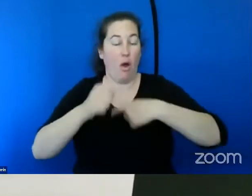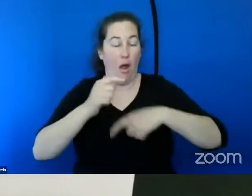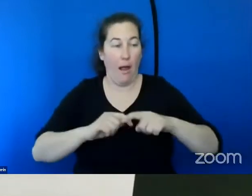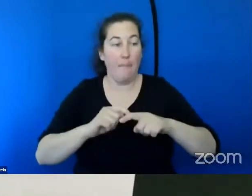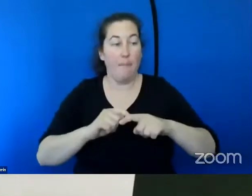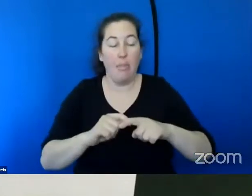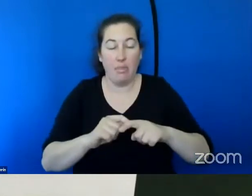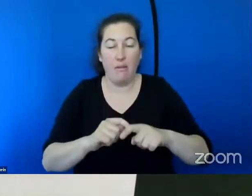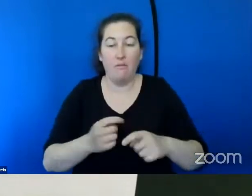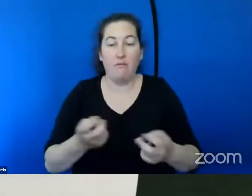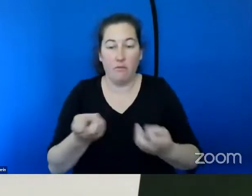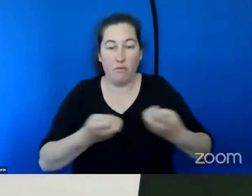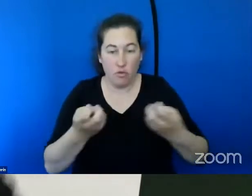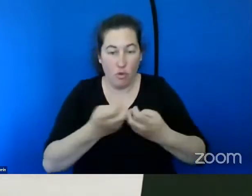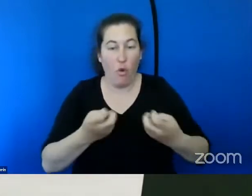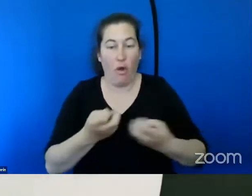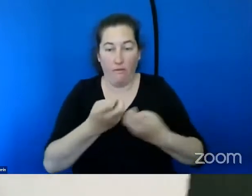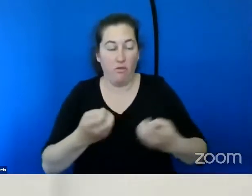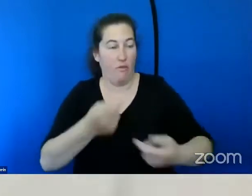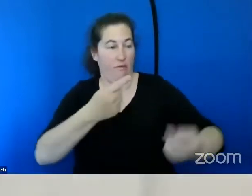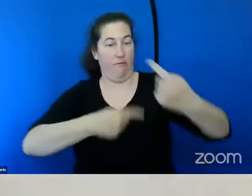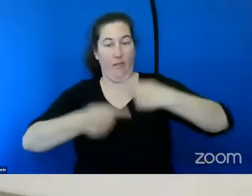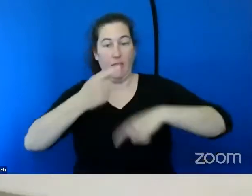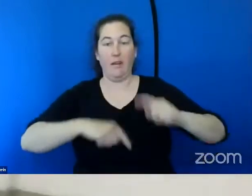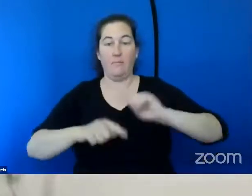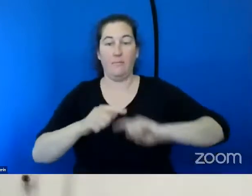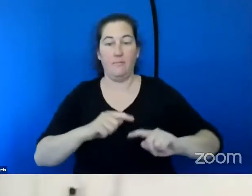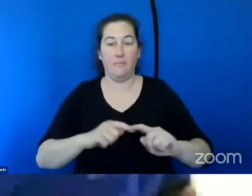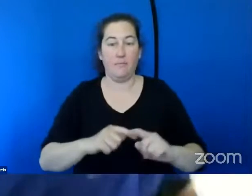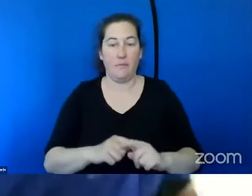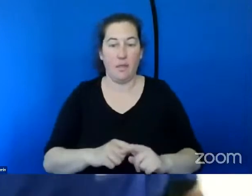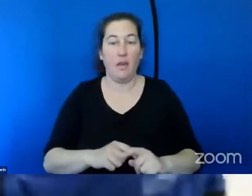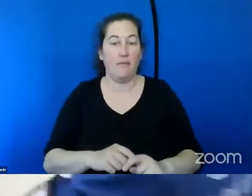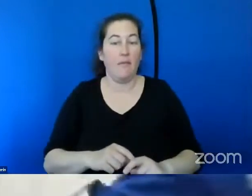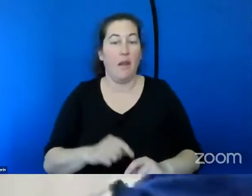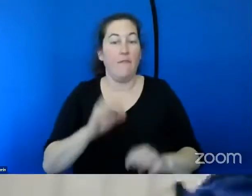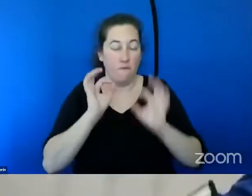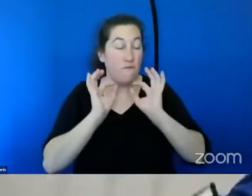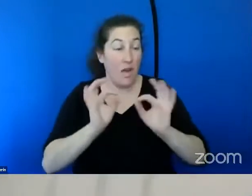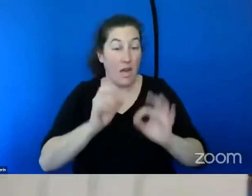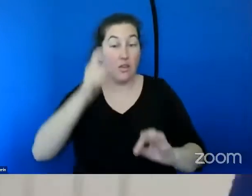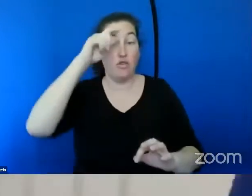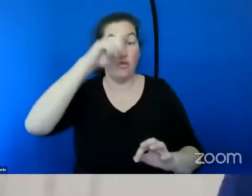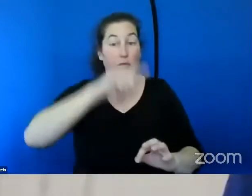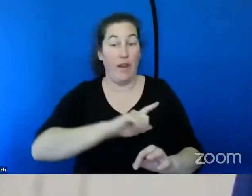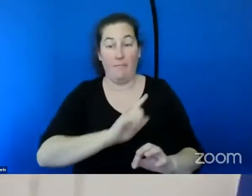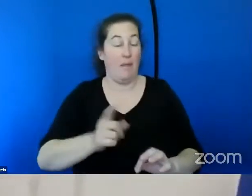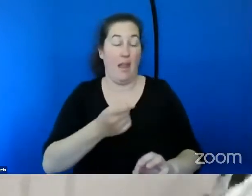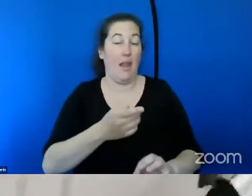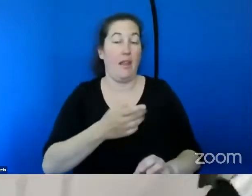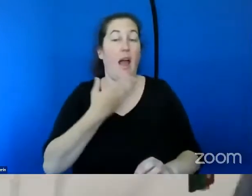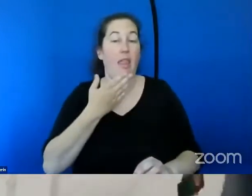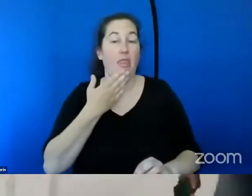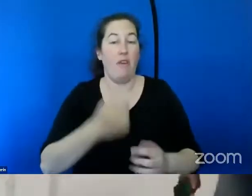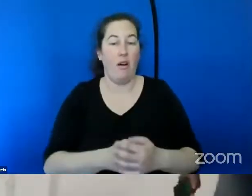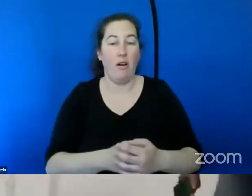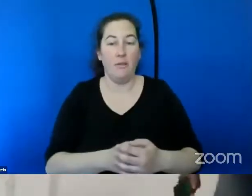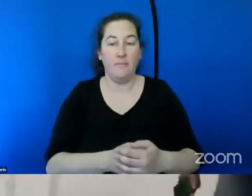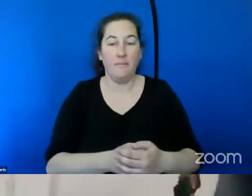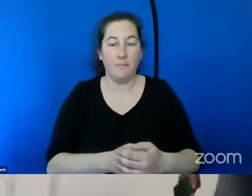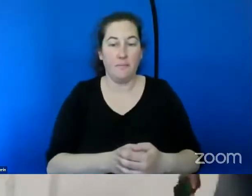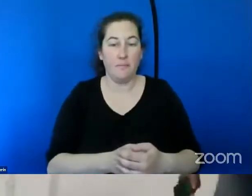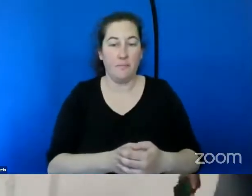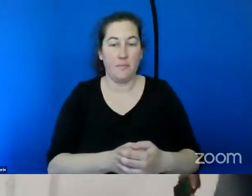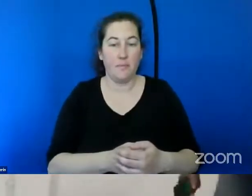still, steady, and in position, but it's cost him 50 seconds. Now, Roland, tell us a little bit about this arm. It